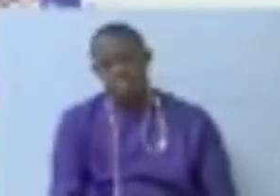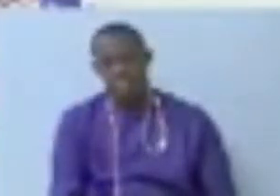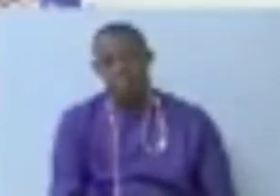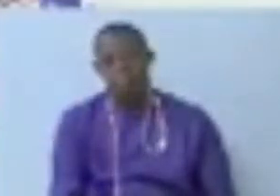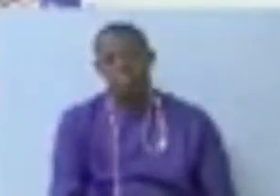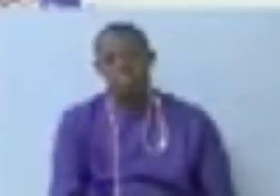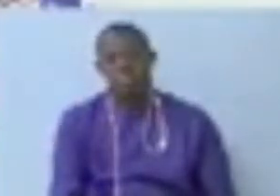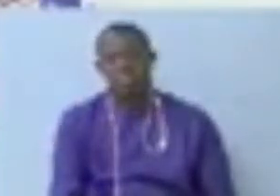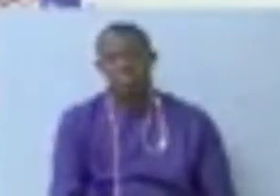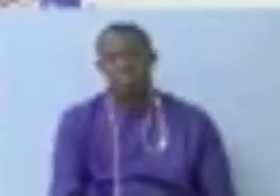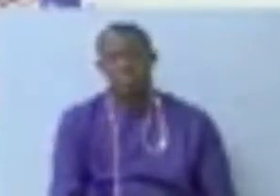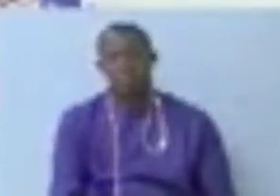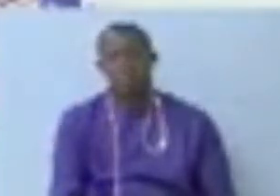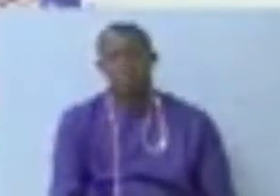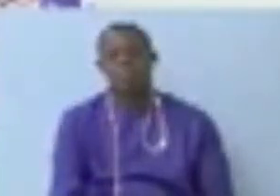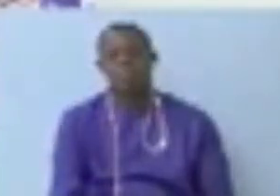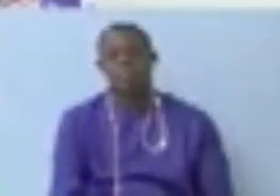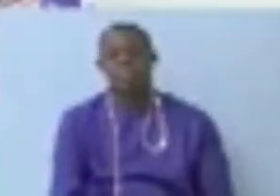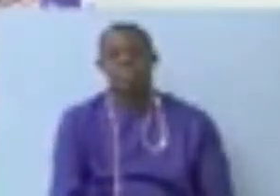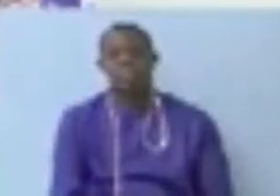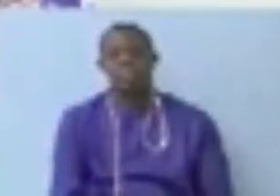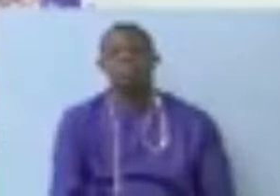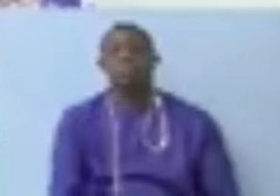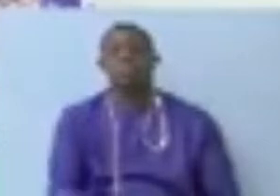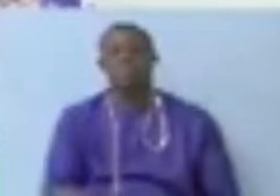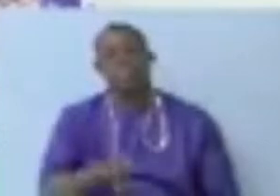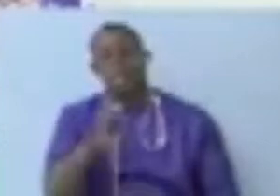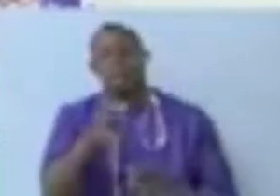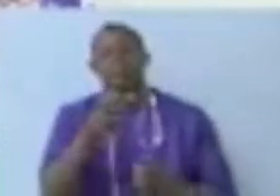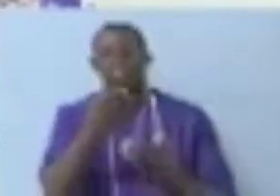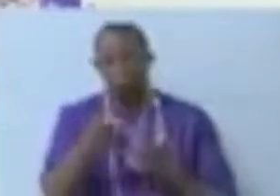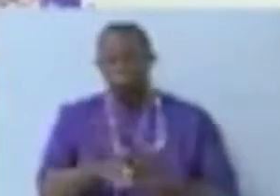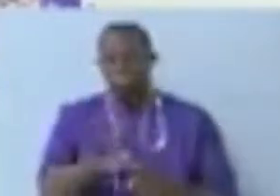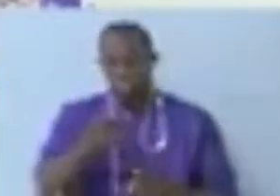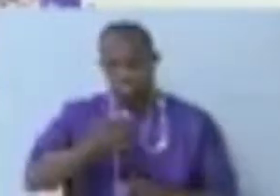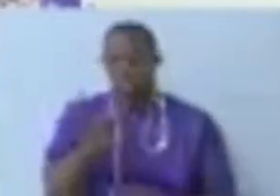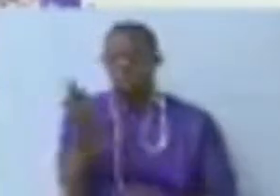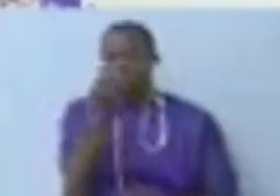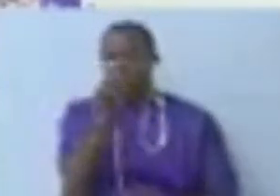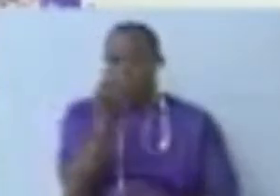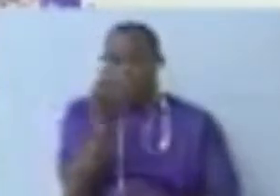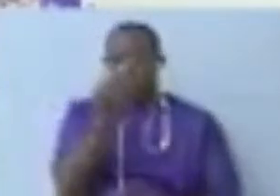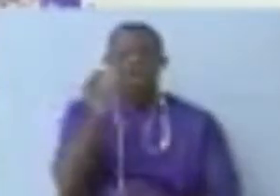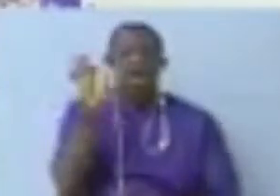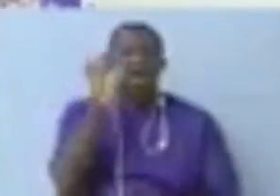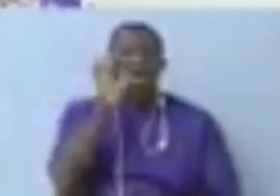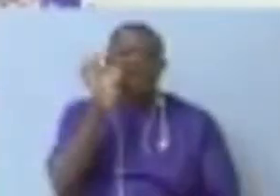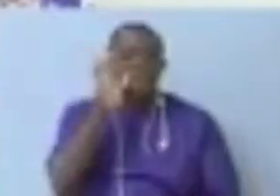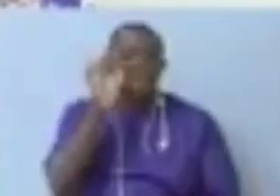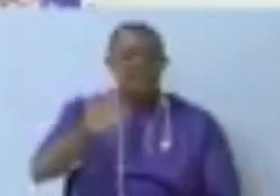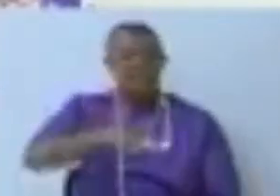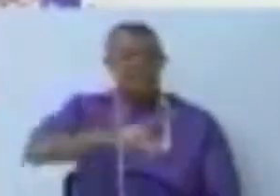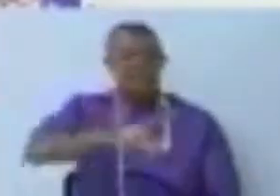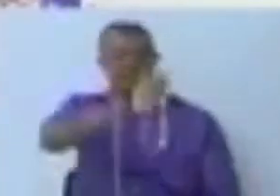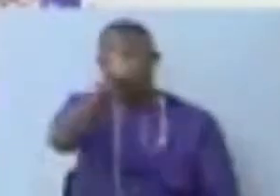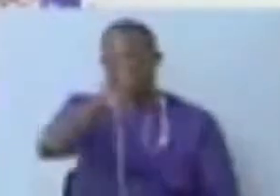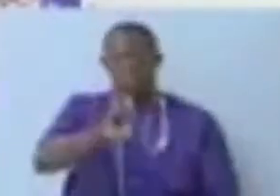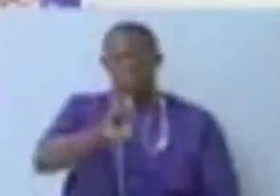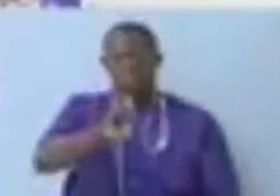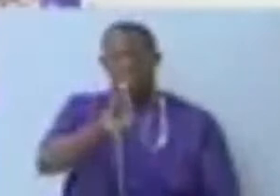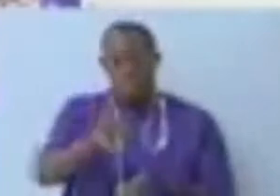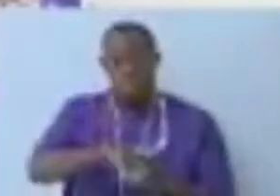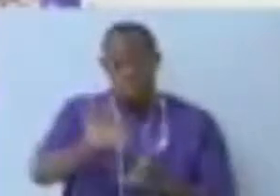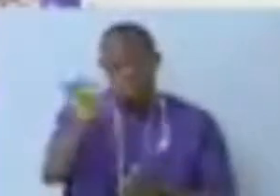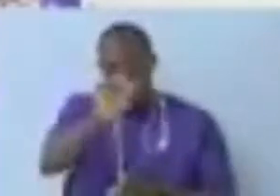CDA. That notwithstanding, I can only answer questions that are within my knowledge. The